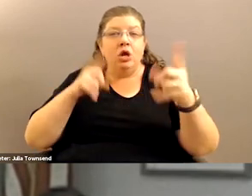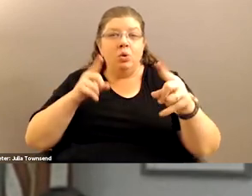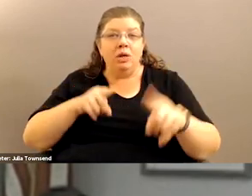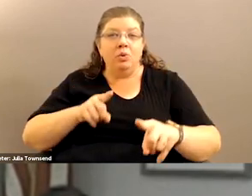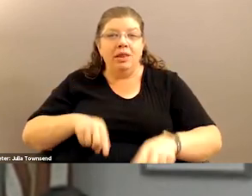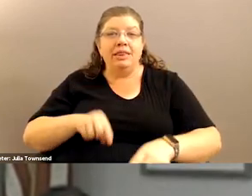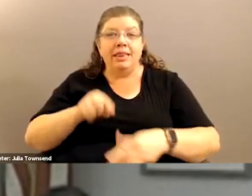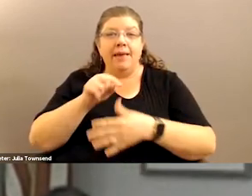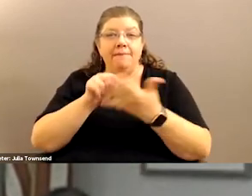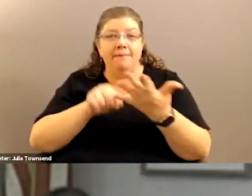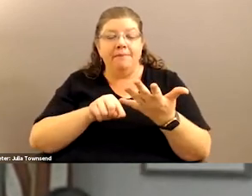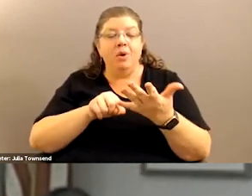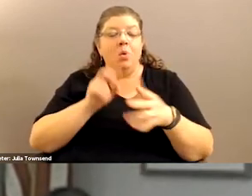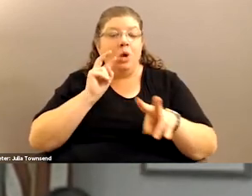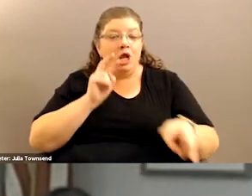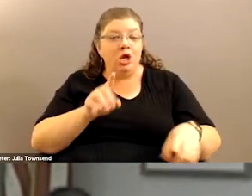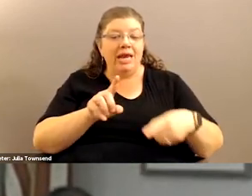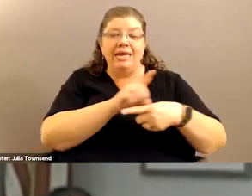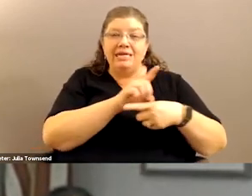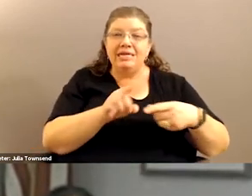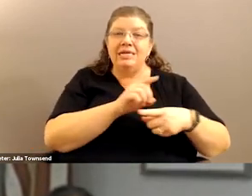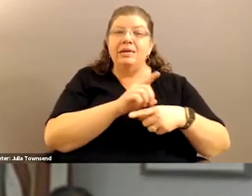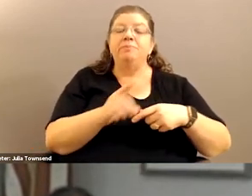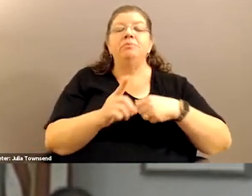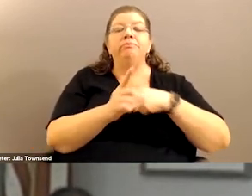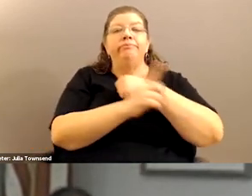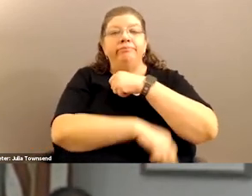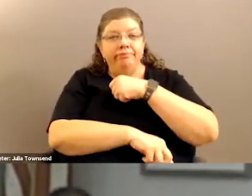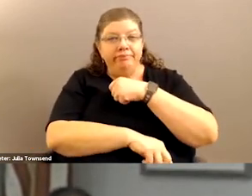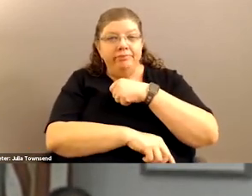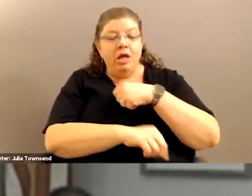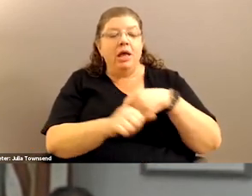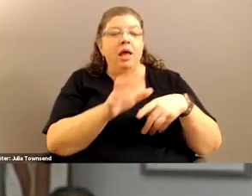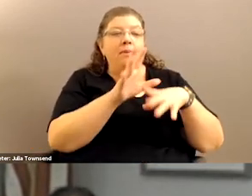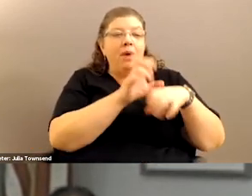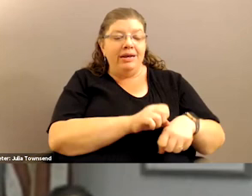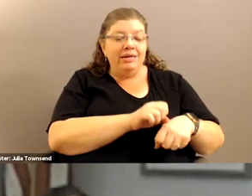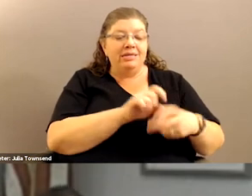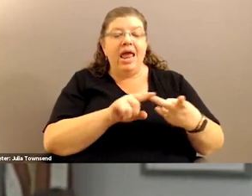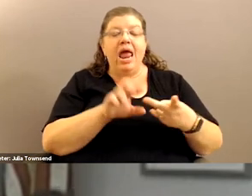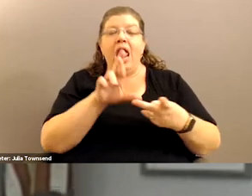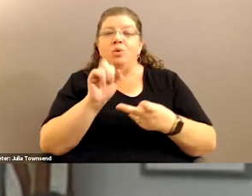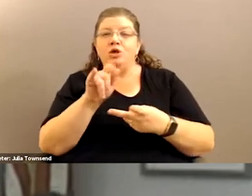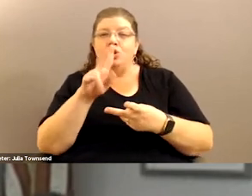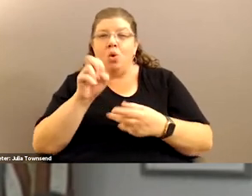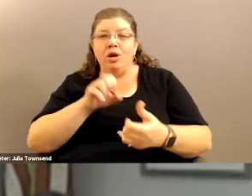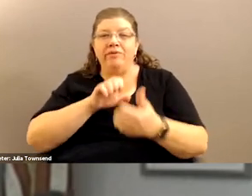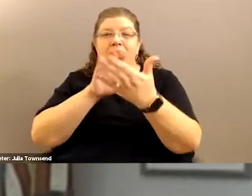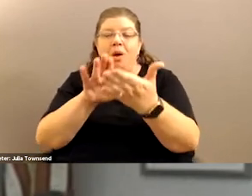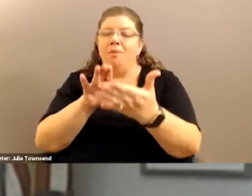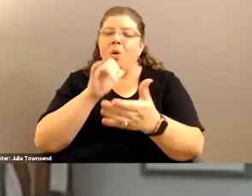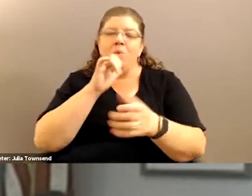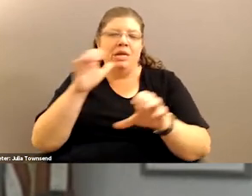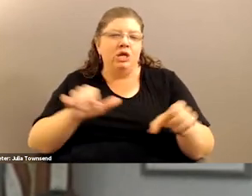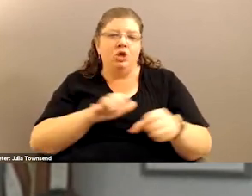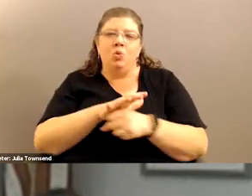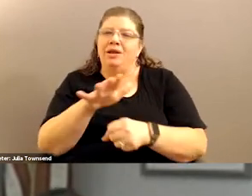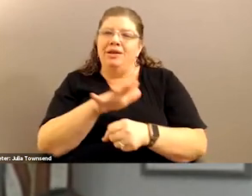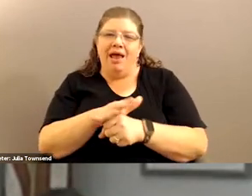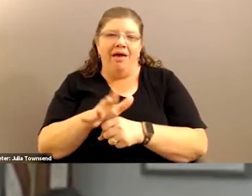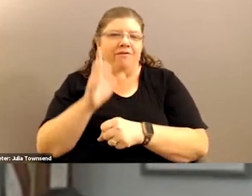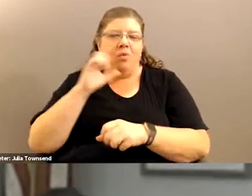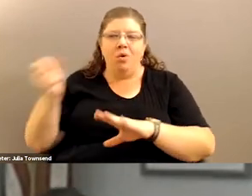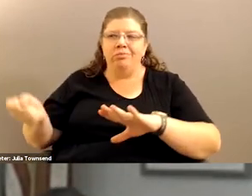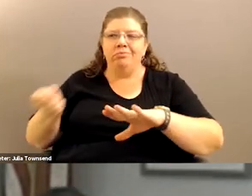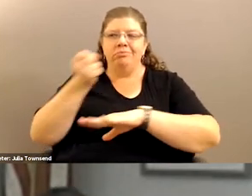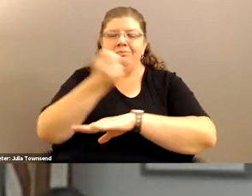looked at like disciplinary practices and the restorative approach but we didn't go far enough in terms of having an sro